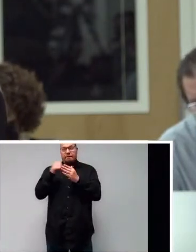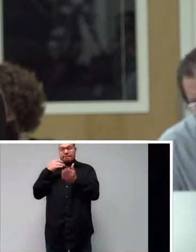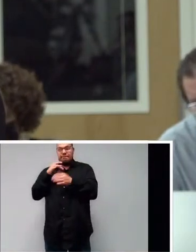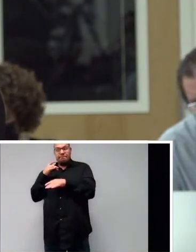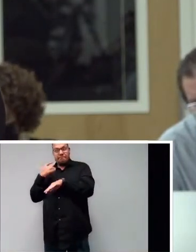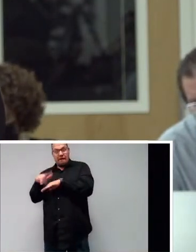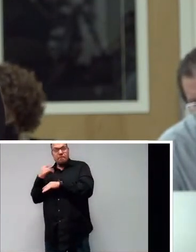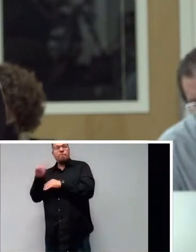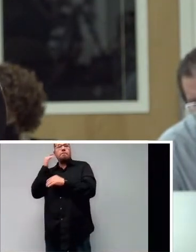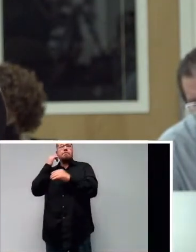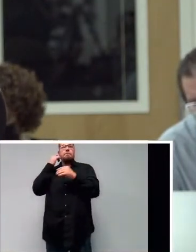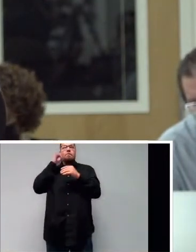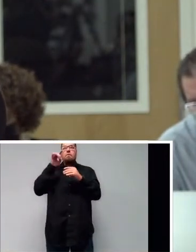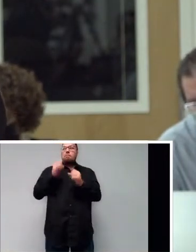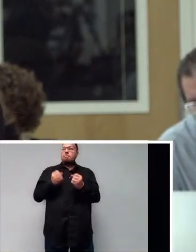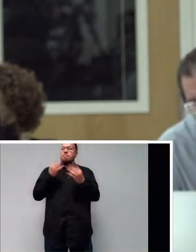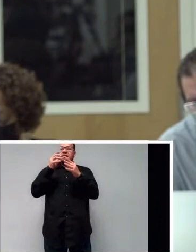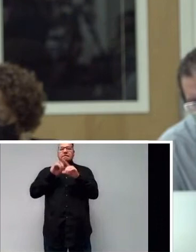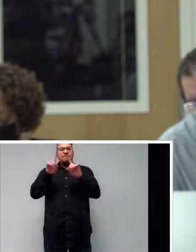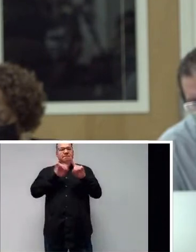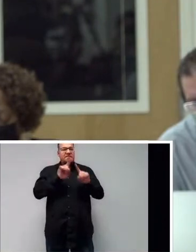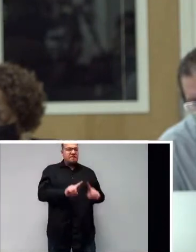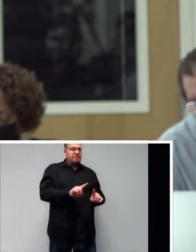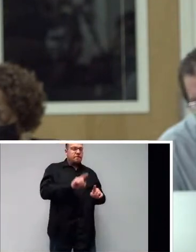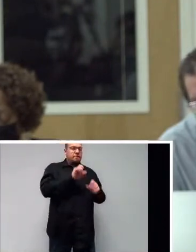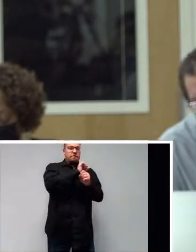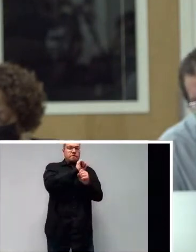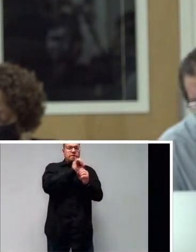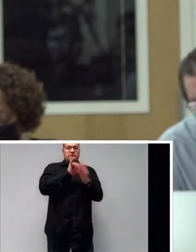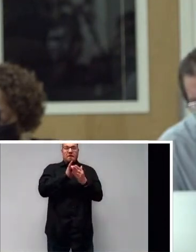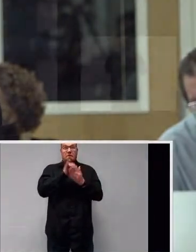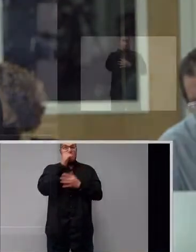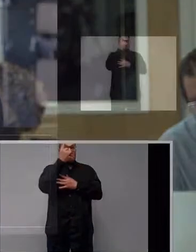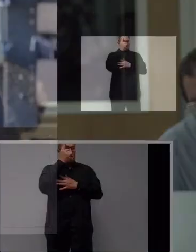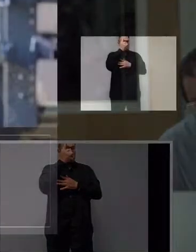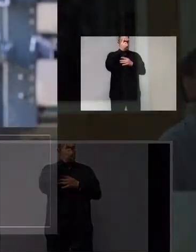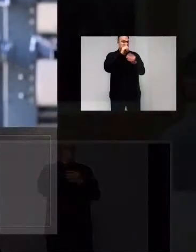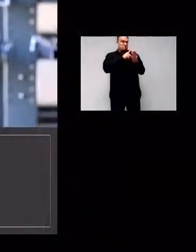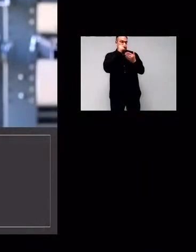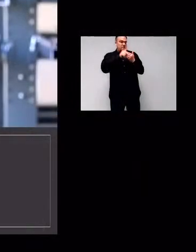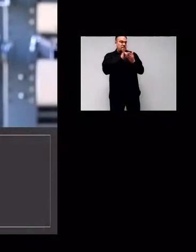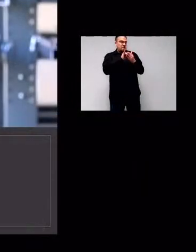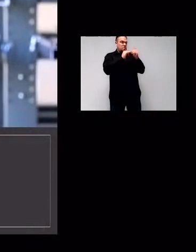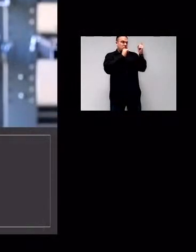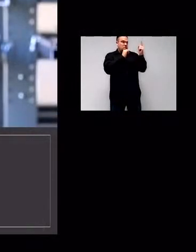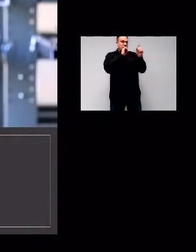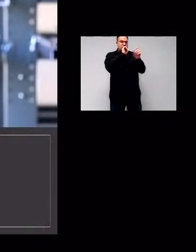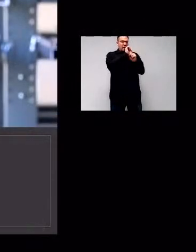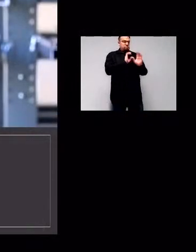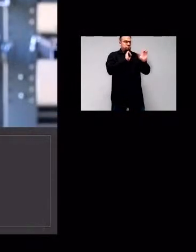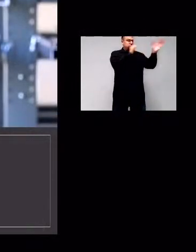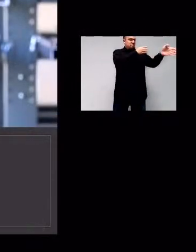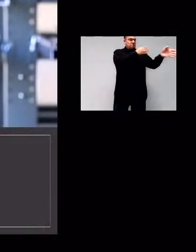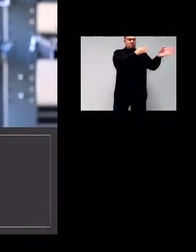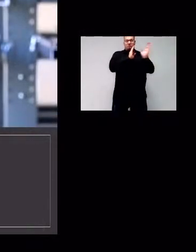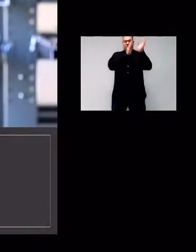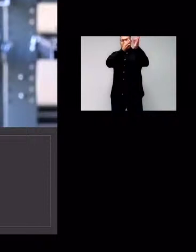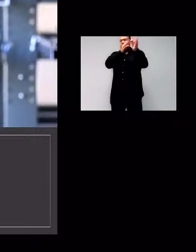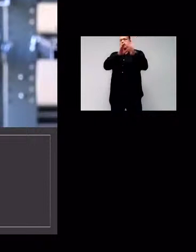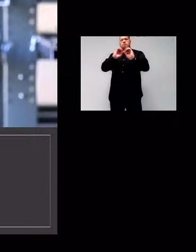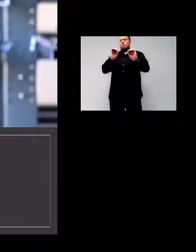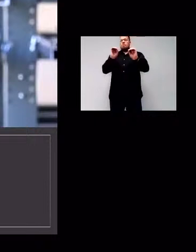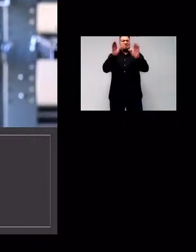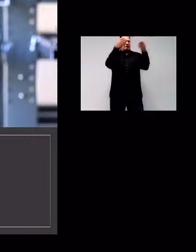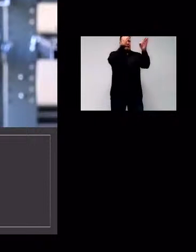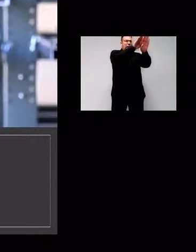career paths. So I just want to dispel the myth that one program leads to one job or one career. That's not the case here. We're not about closing doors. We're about opening